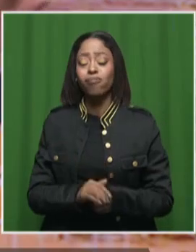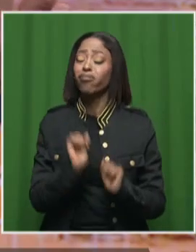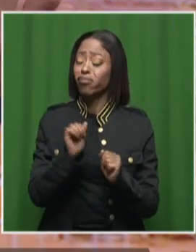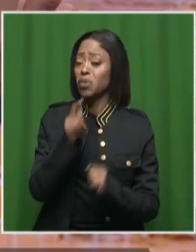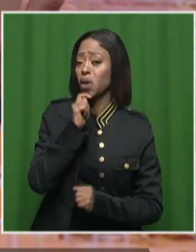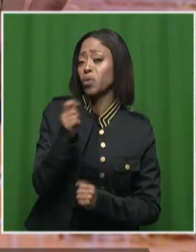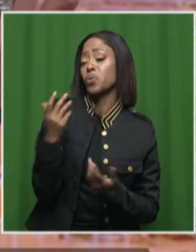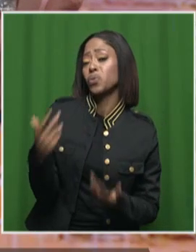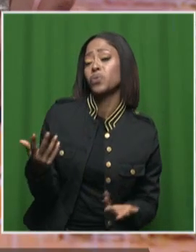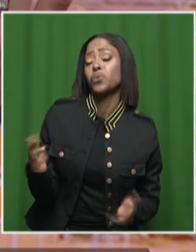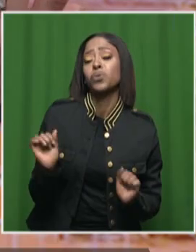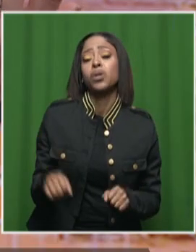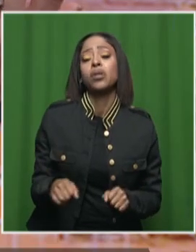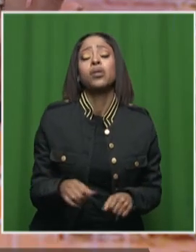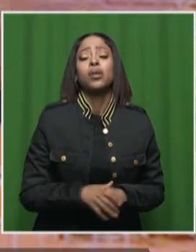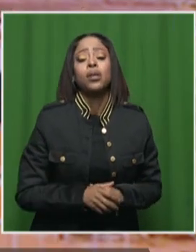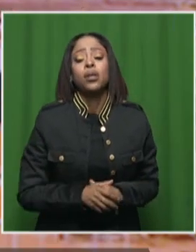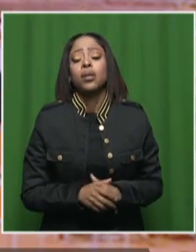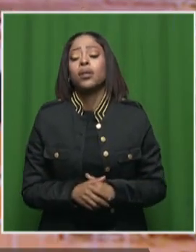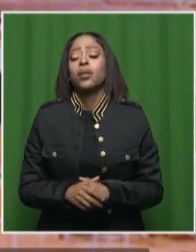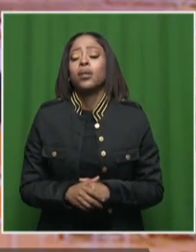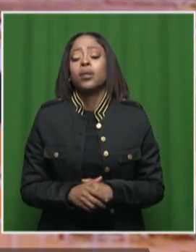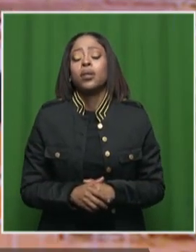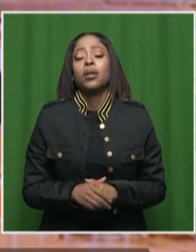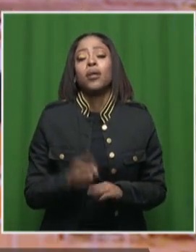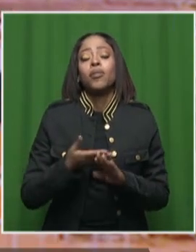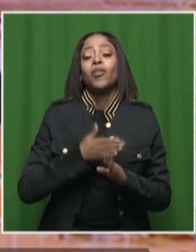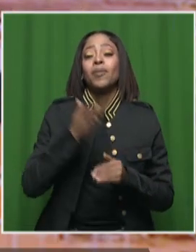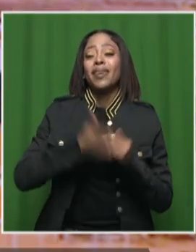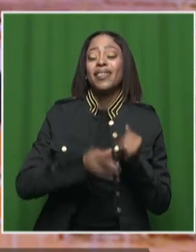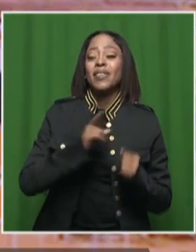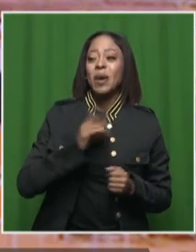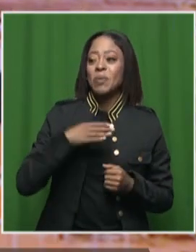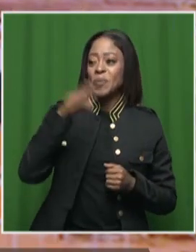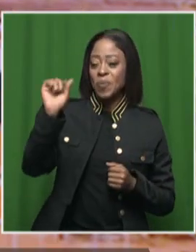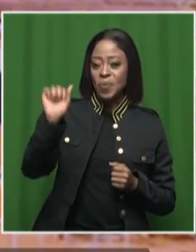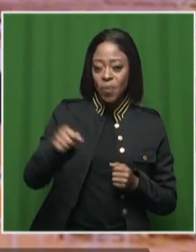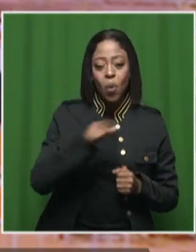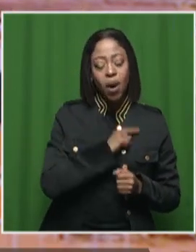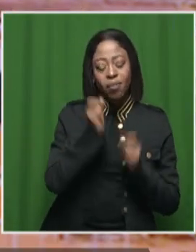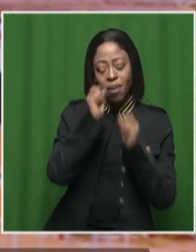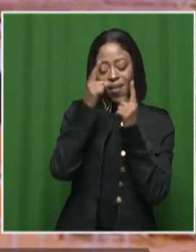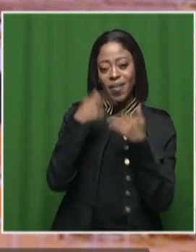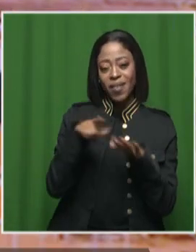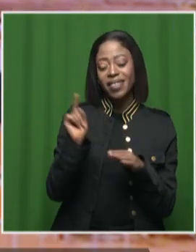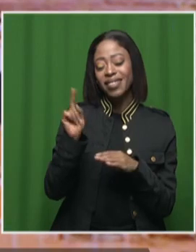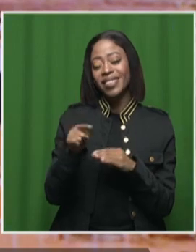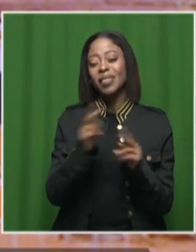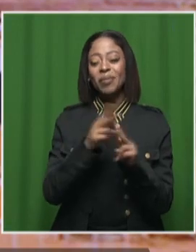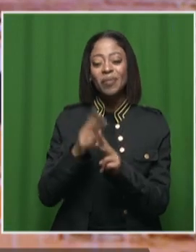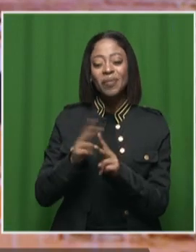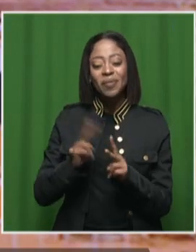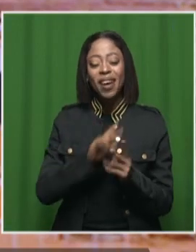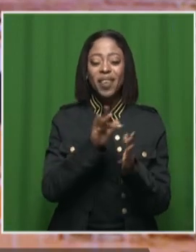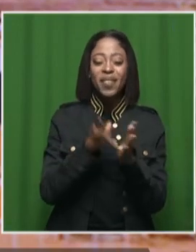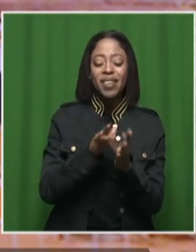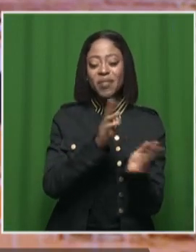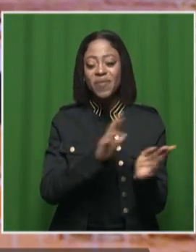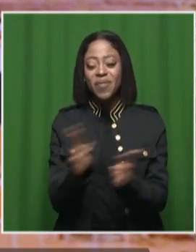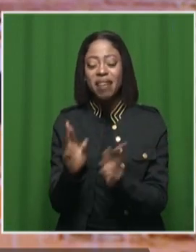the day, that really is it. Prof, as I sort of wrap up and let you go, because I know that you've got to be out and getting the venue